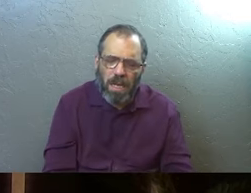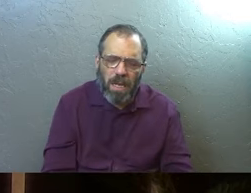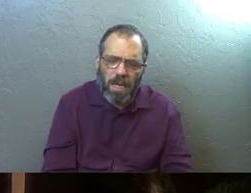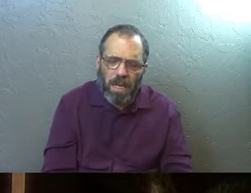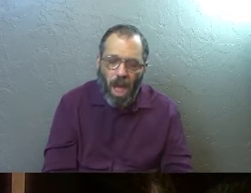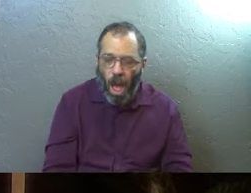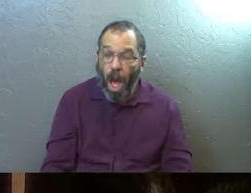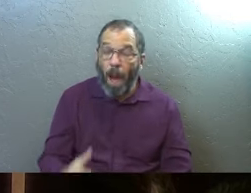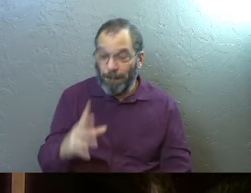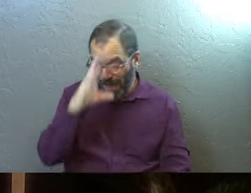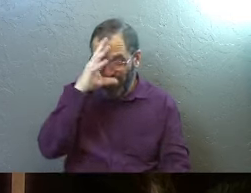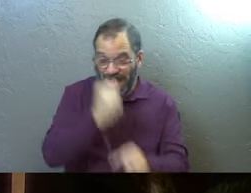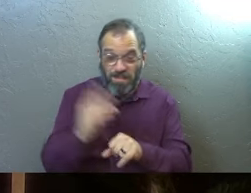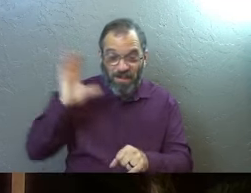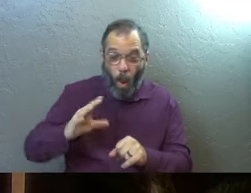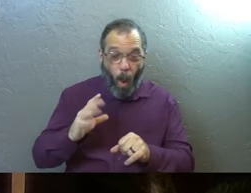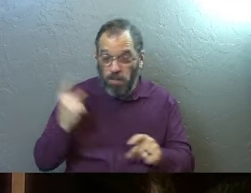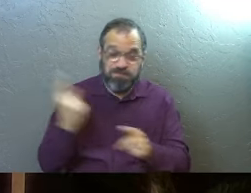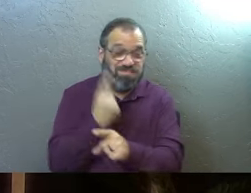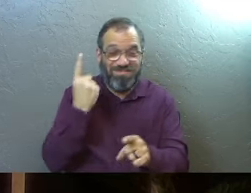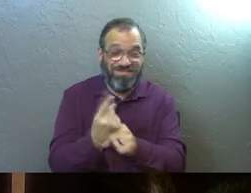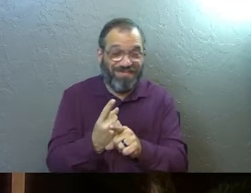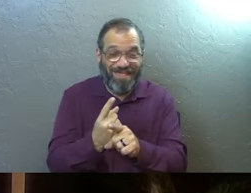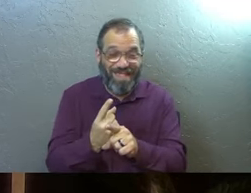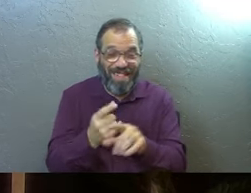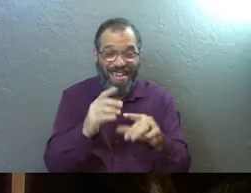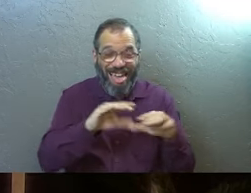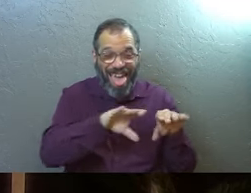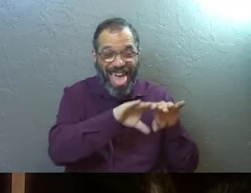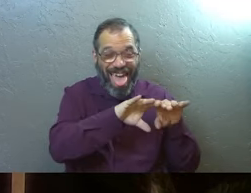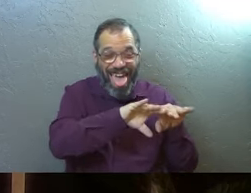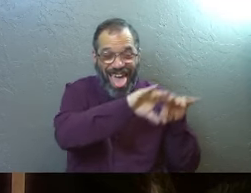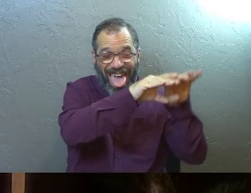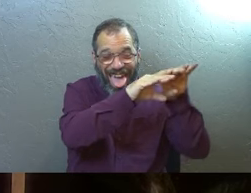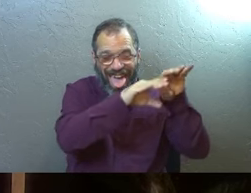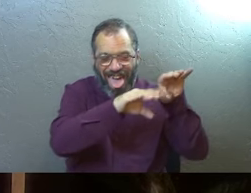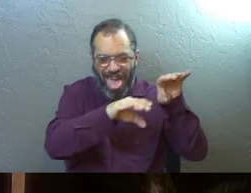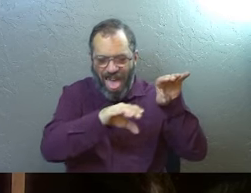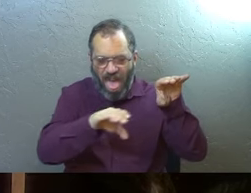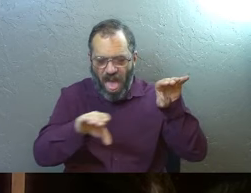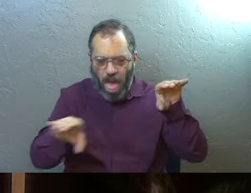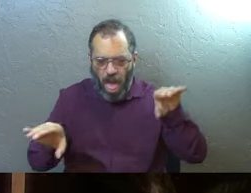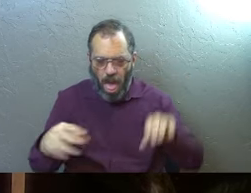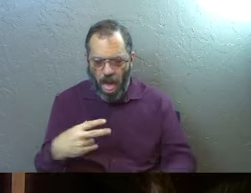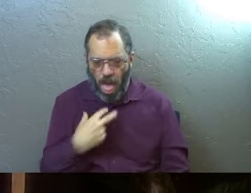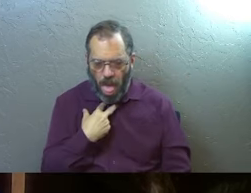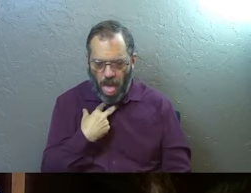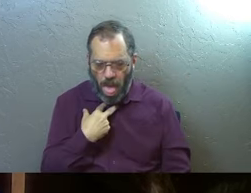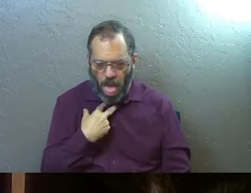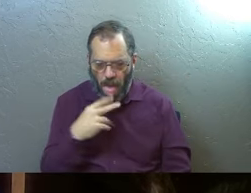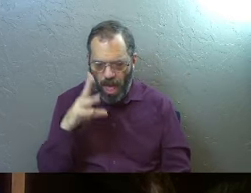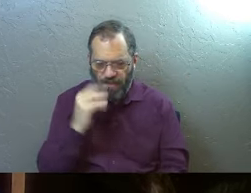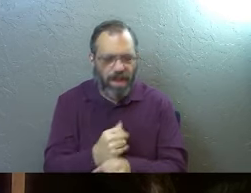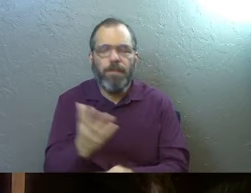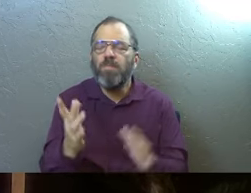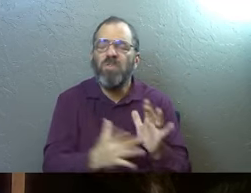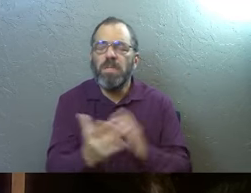They've gotten stuck in their faith, and Jesus, would you come and resurrect faith in